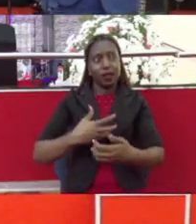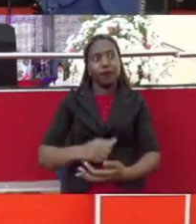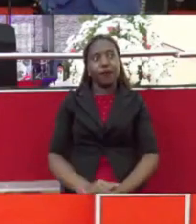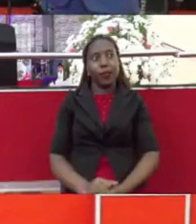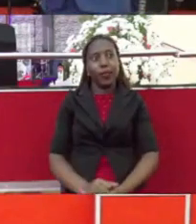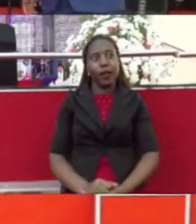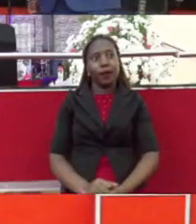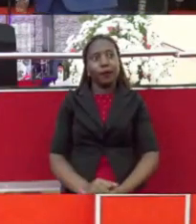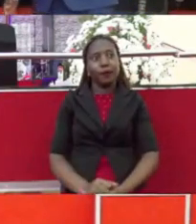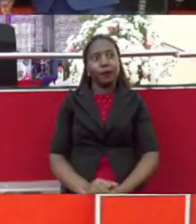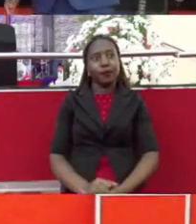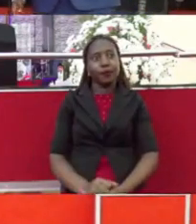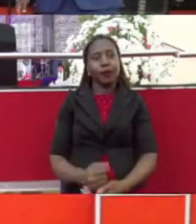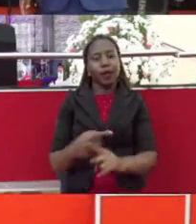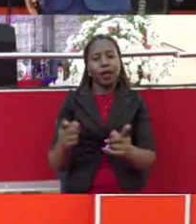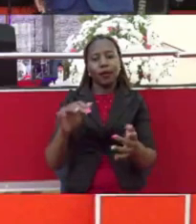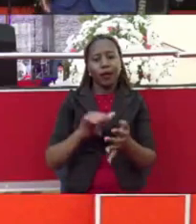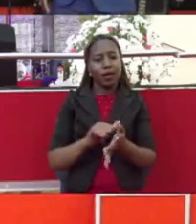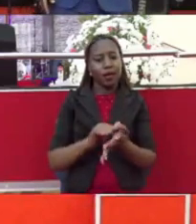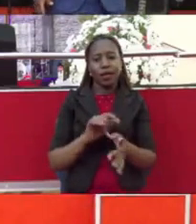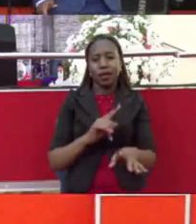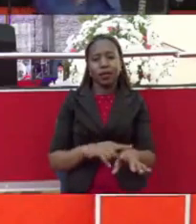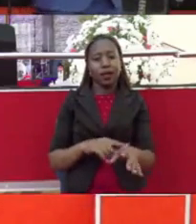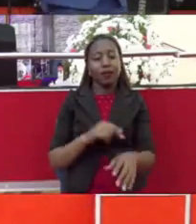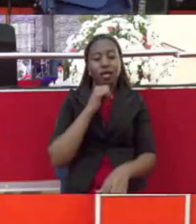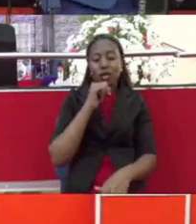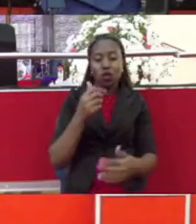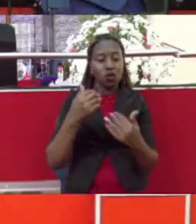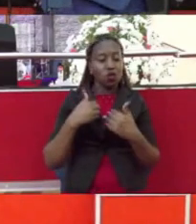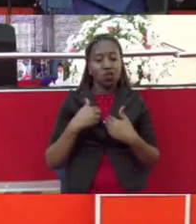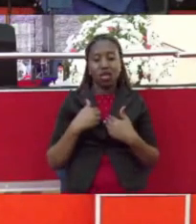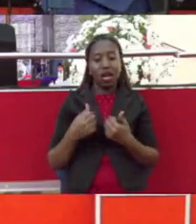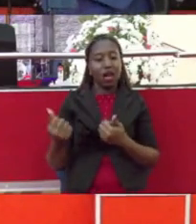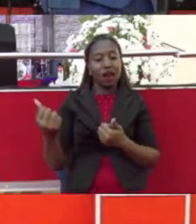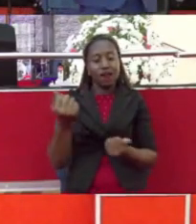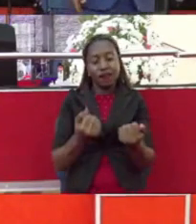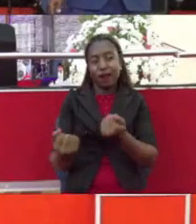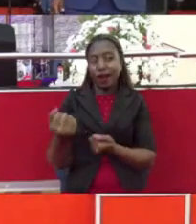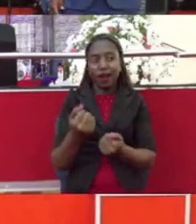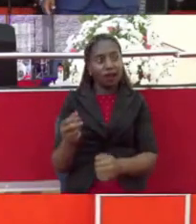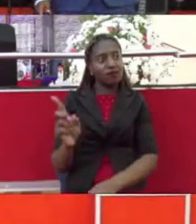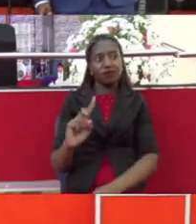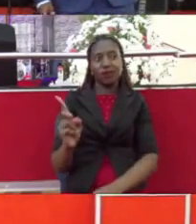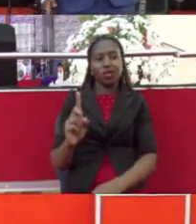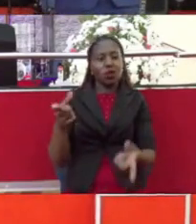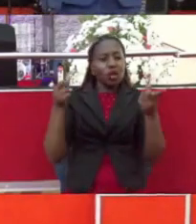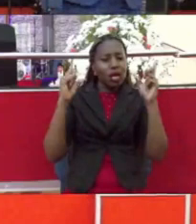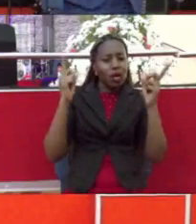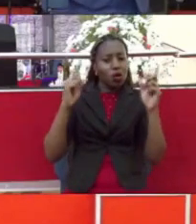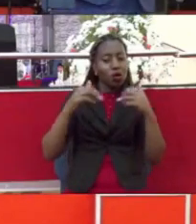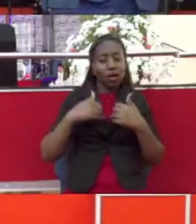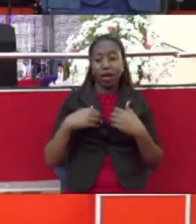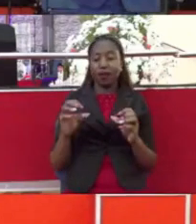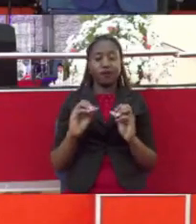amewapatia biashara. By that time he found himself did not have a personal car. Akajipata hana gari. He did not even have the lorry that he was having. Ana lorry